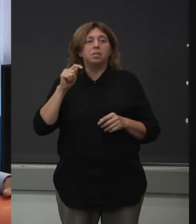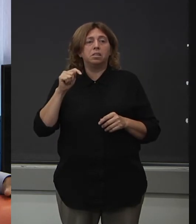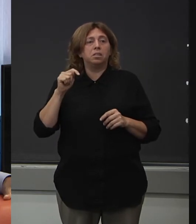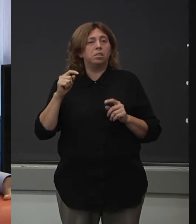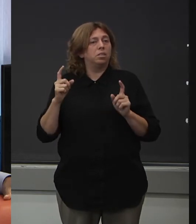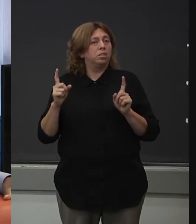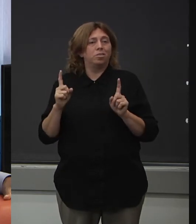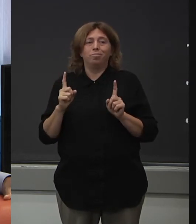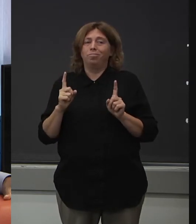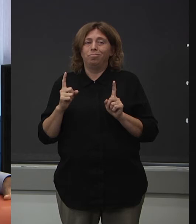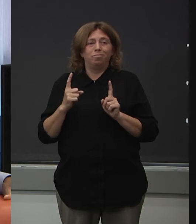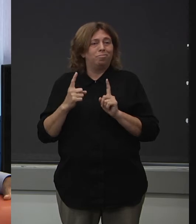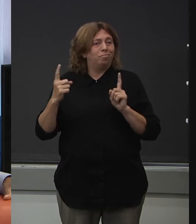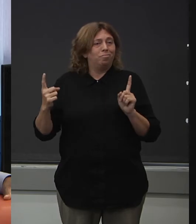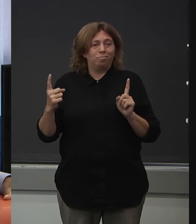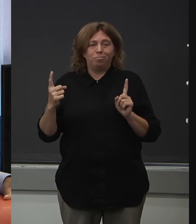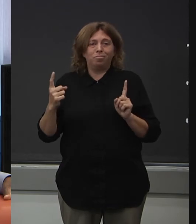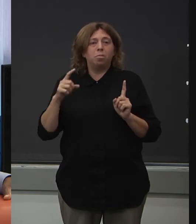a cubicle wall?